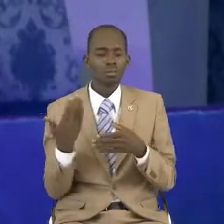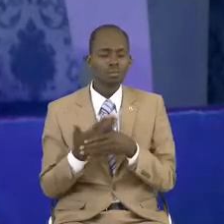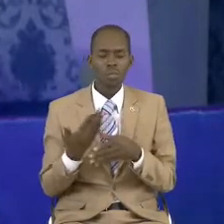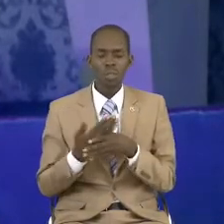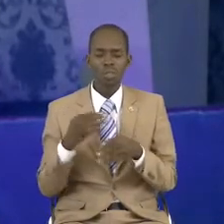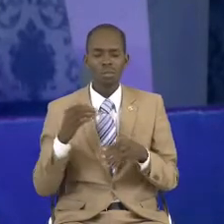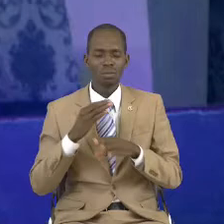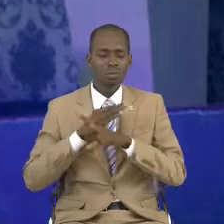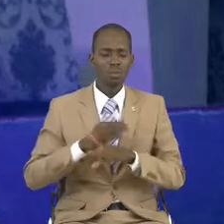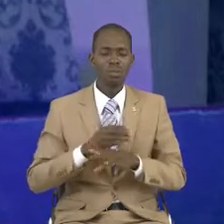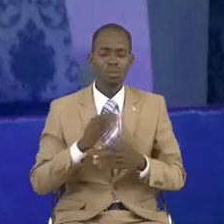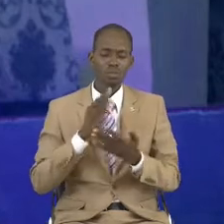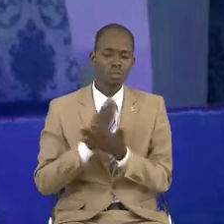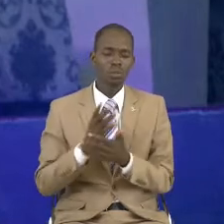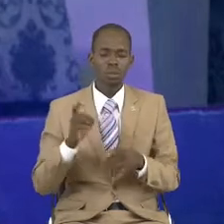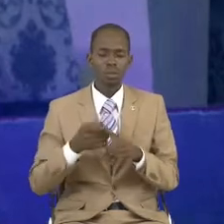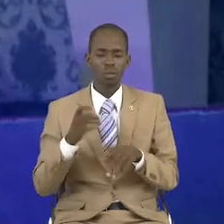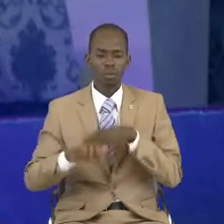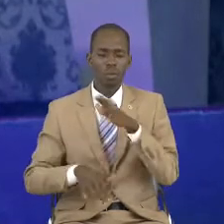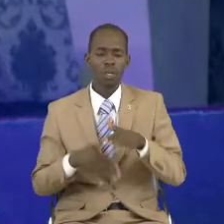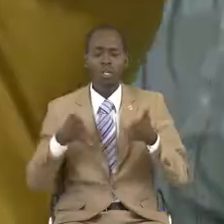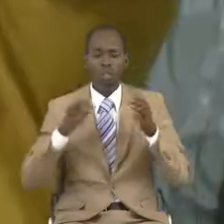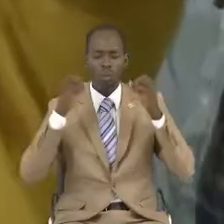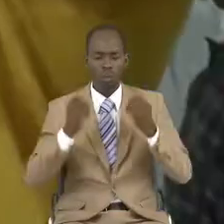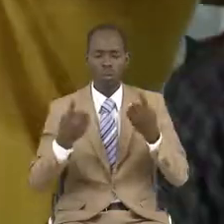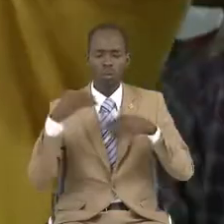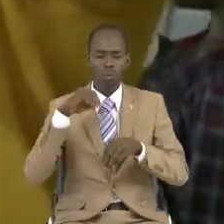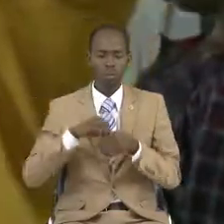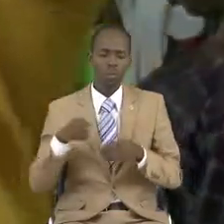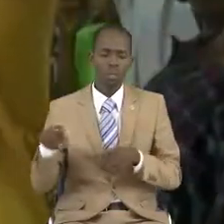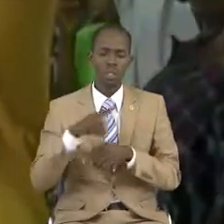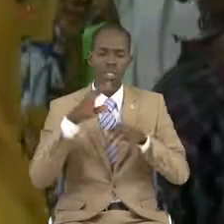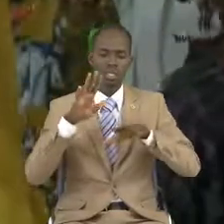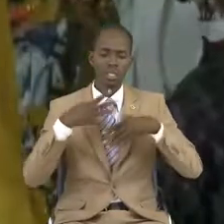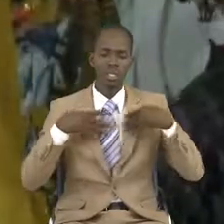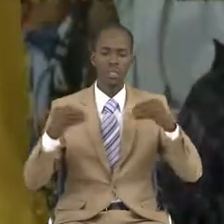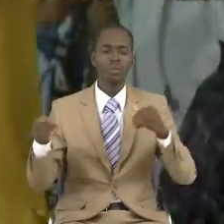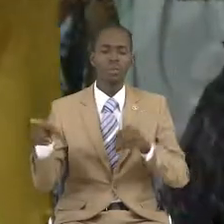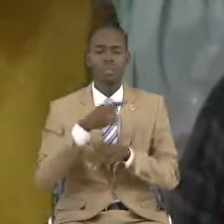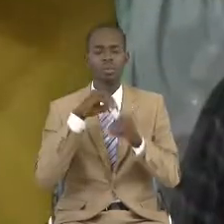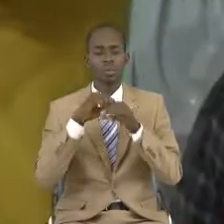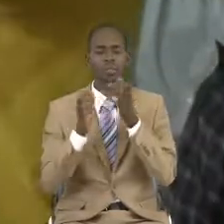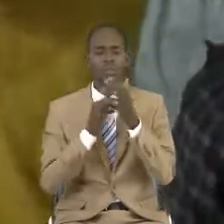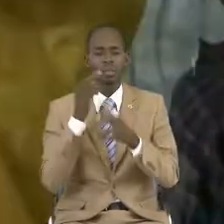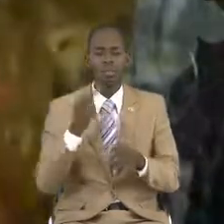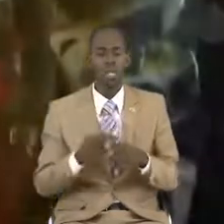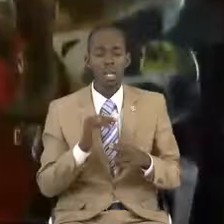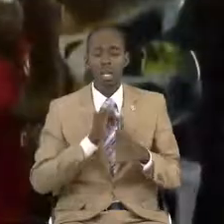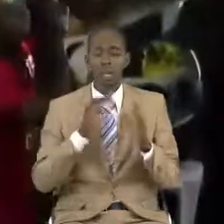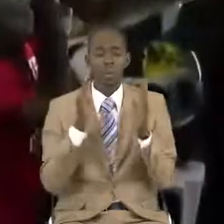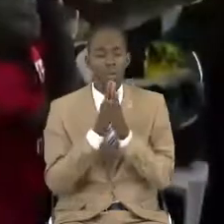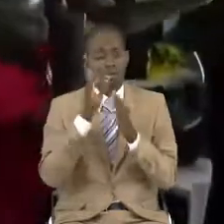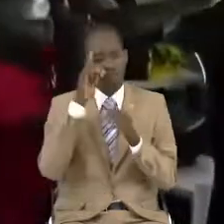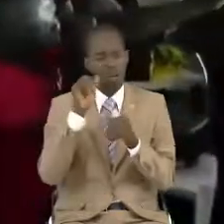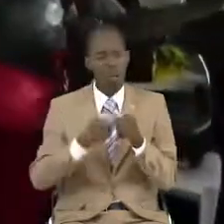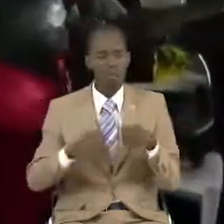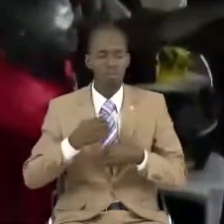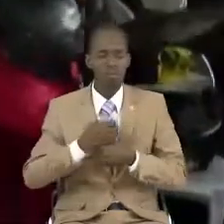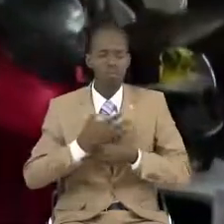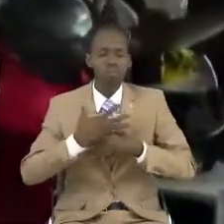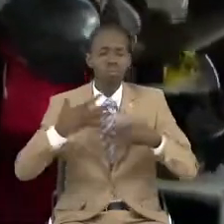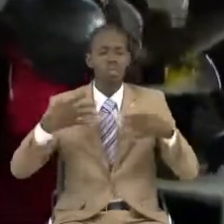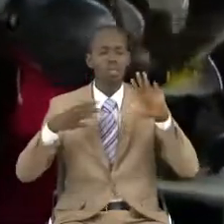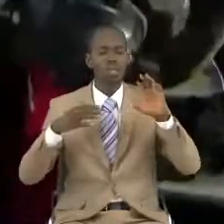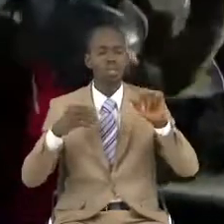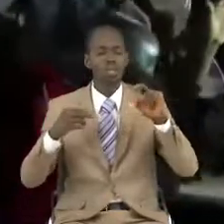come to them now heal them in jesus name i pray for every swelling whether it's cancer or